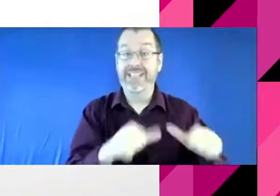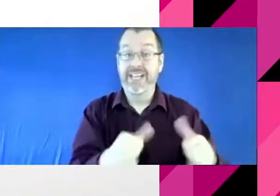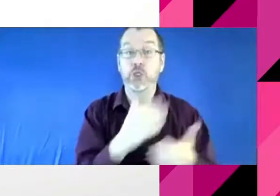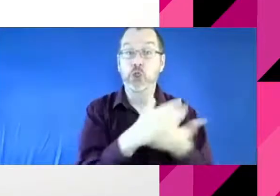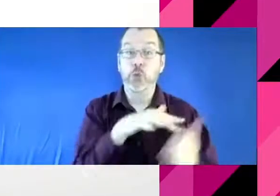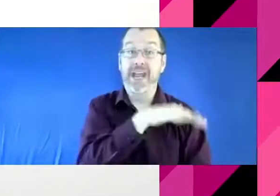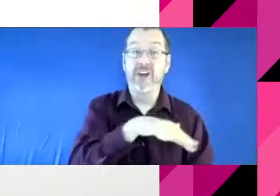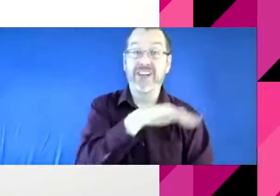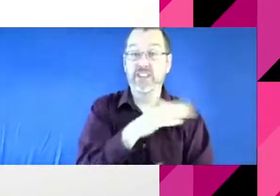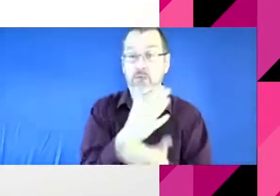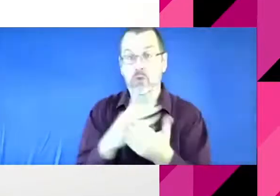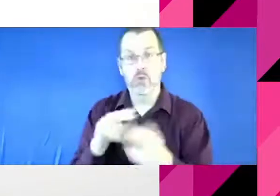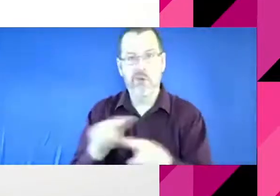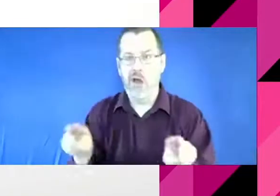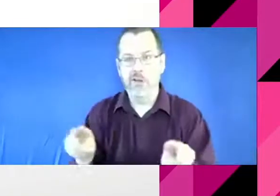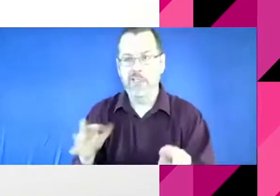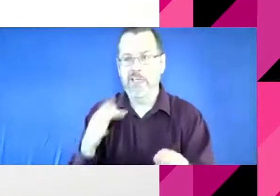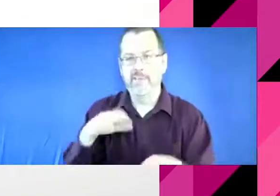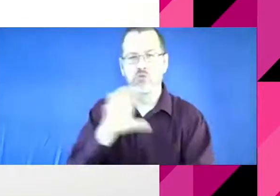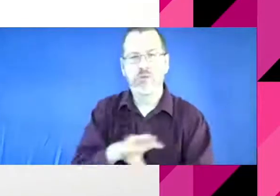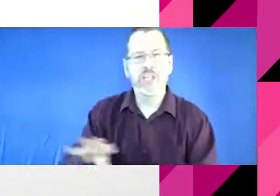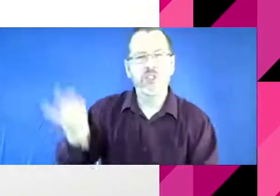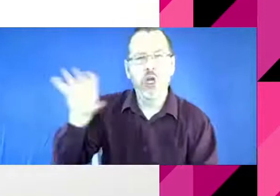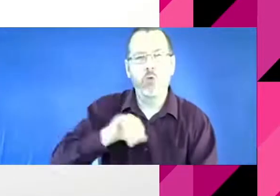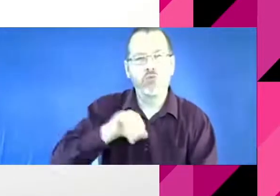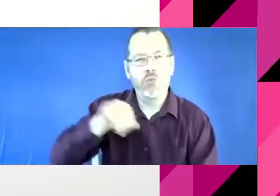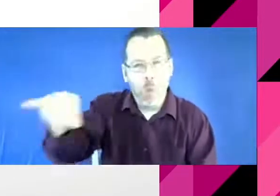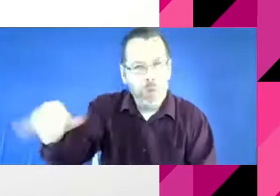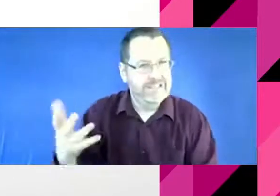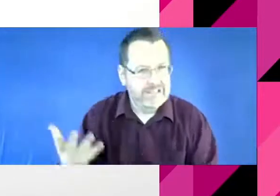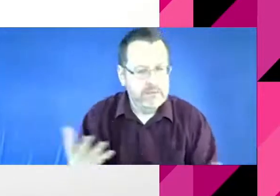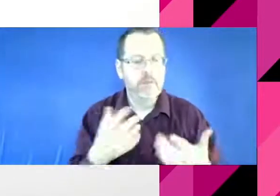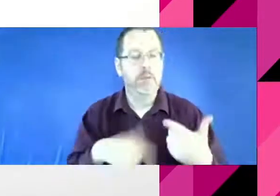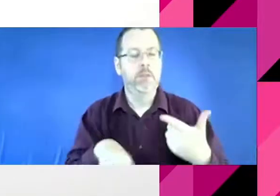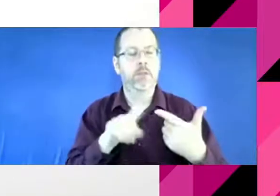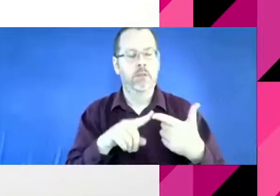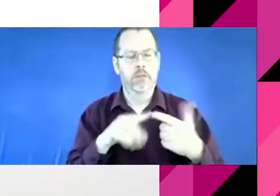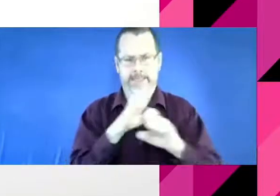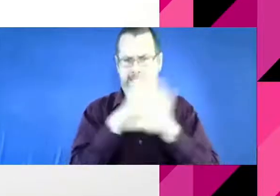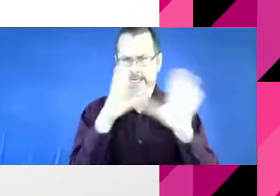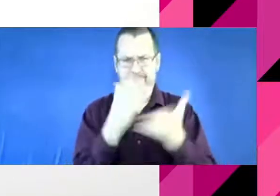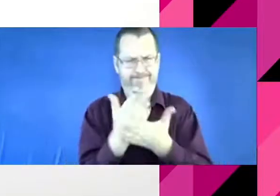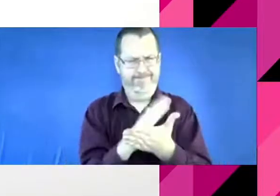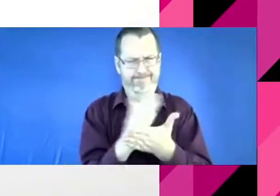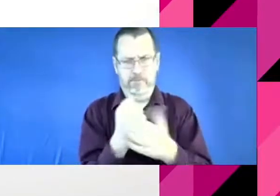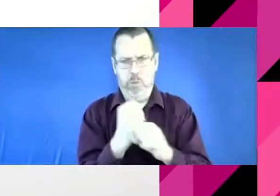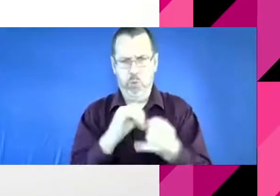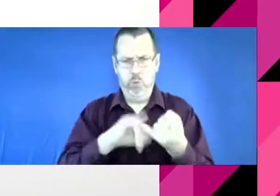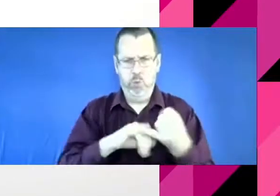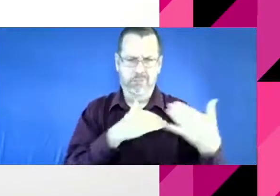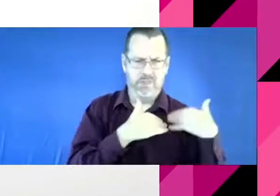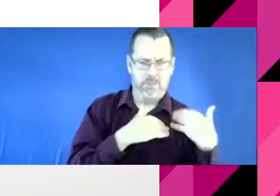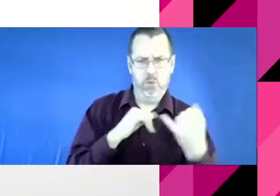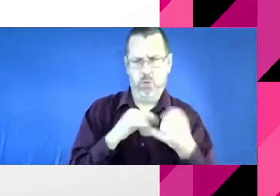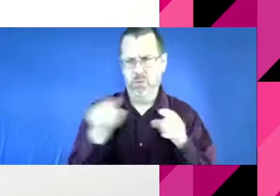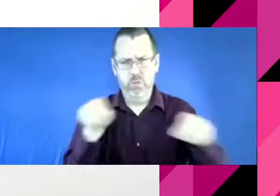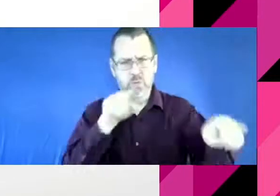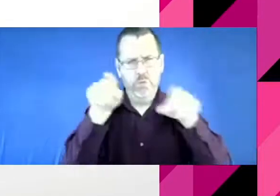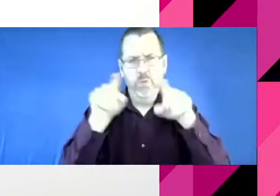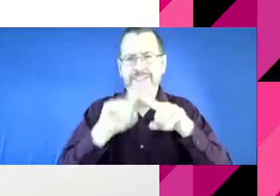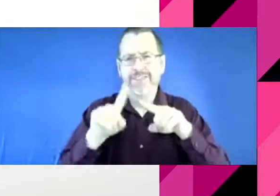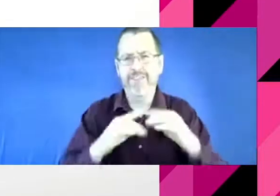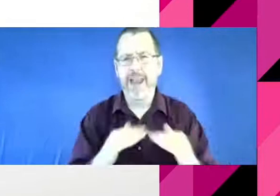in regional and remote areas, a lack of clarity about roles and responsibilities as between the various levels of Australian